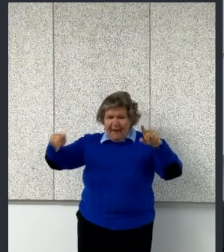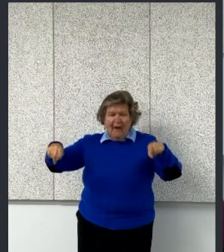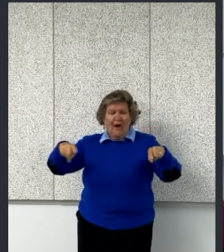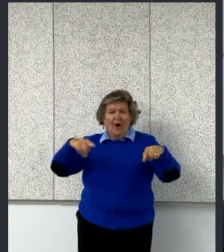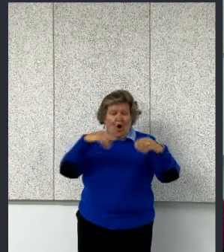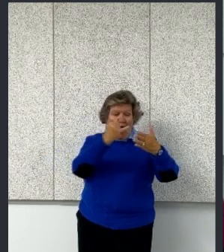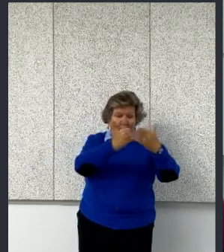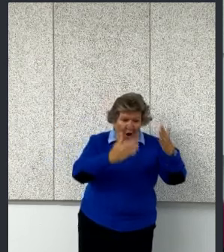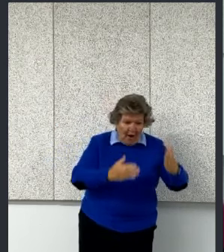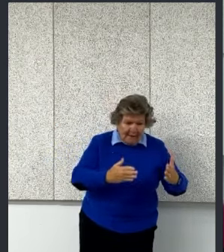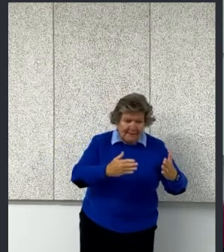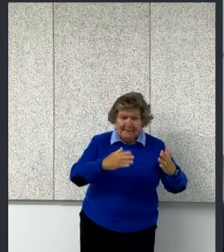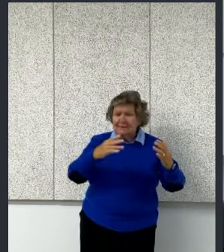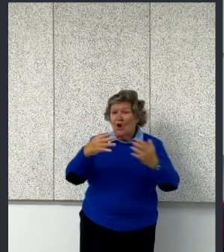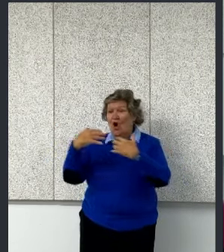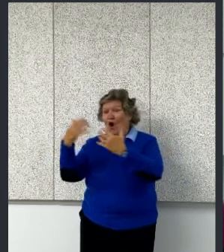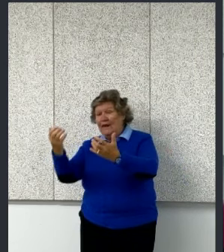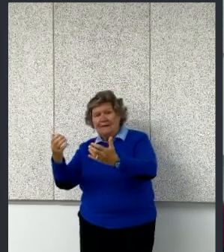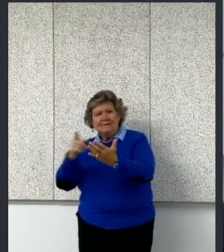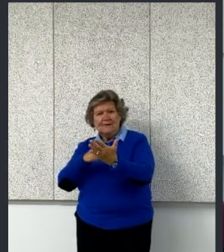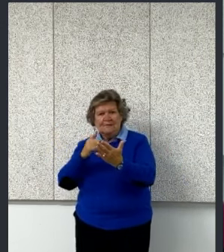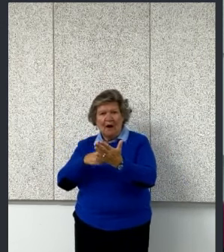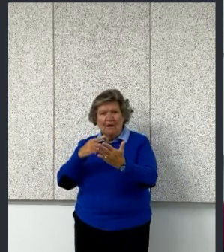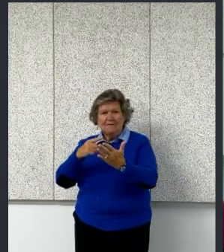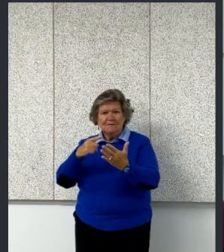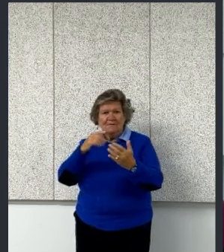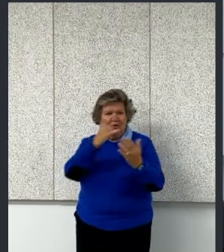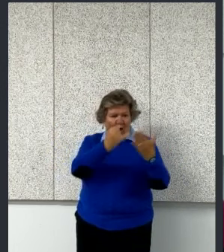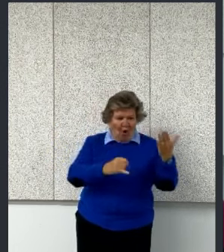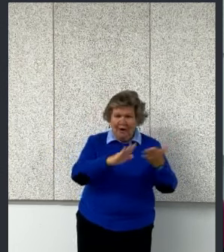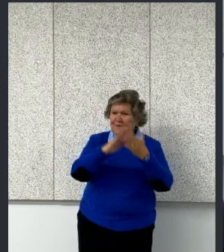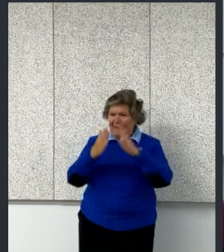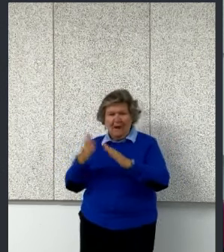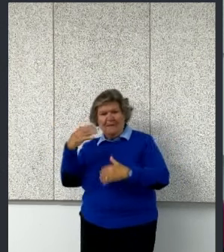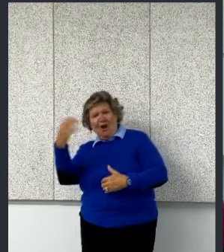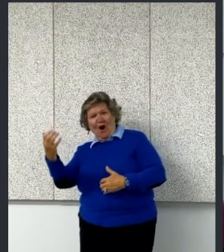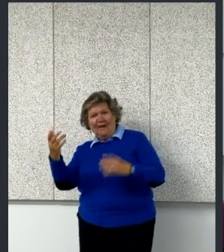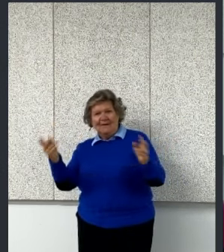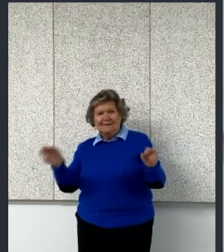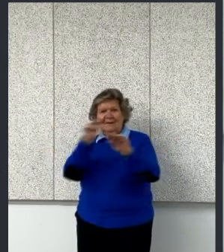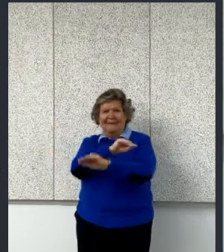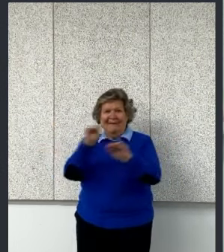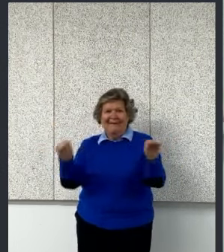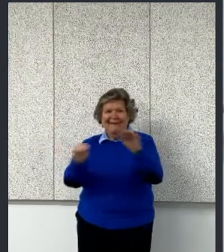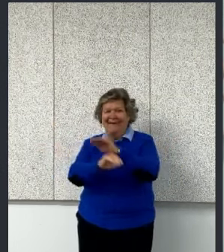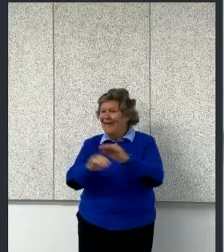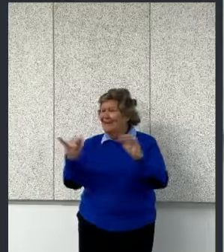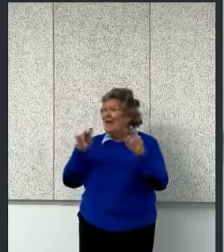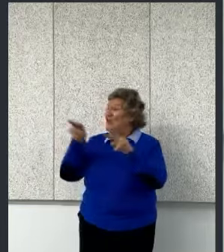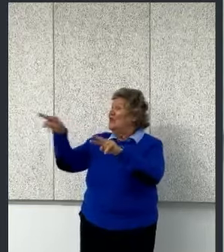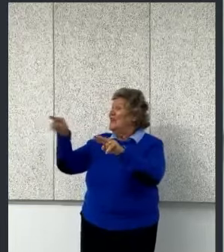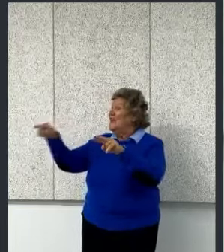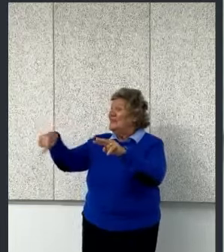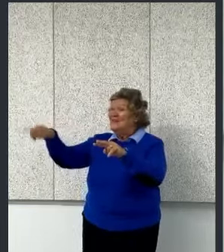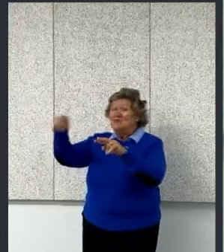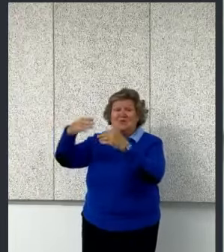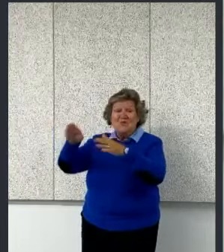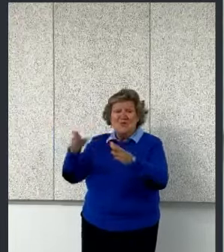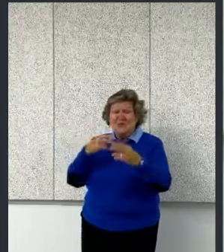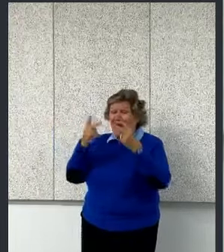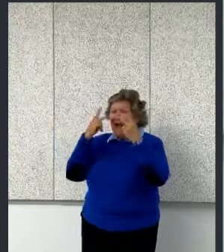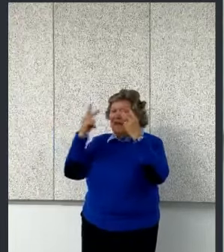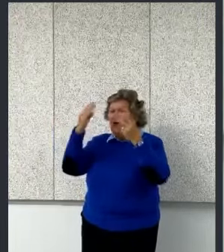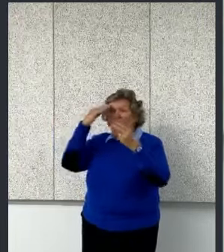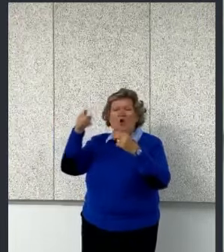across institutions. So nothing is ever one thing. You know, I feel like looking into this room, I know so many of you